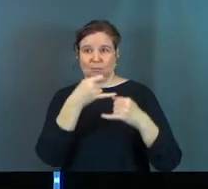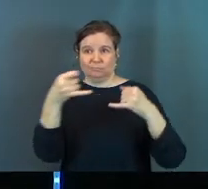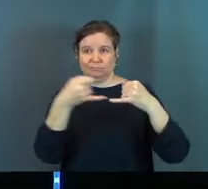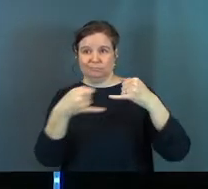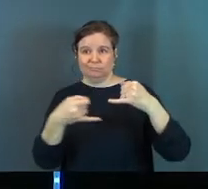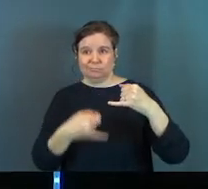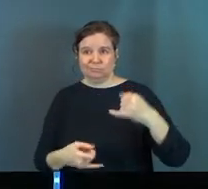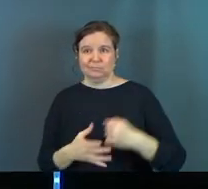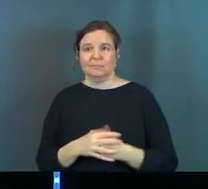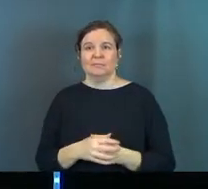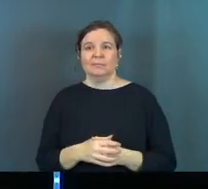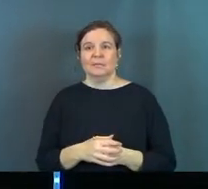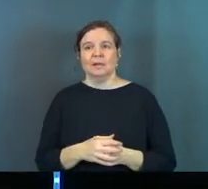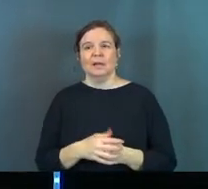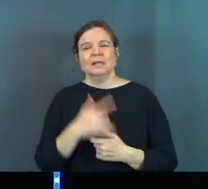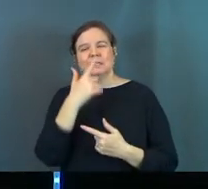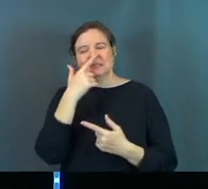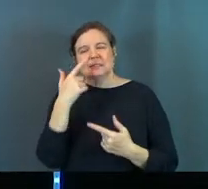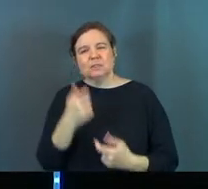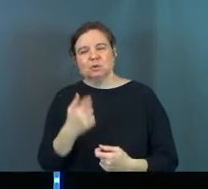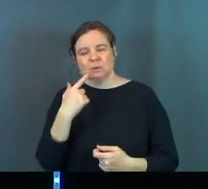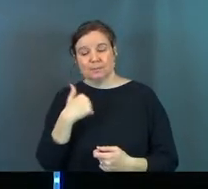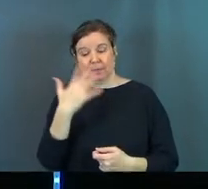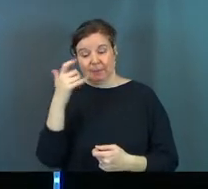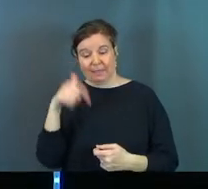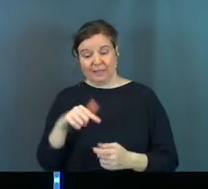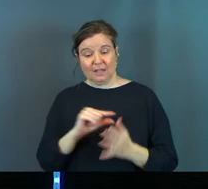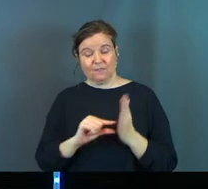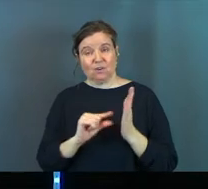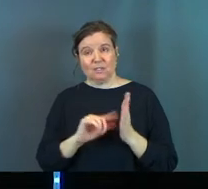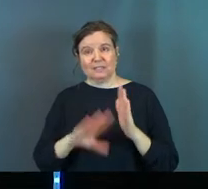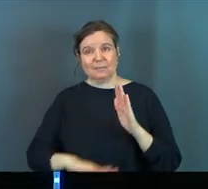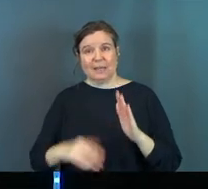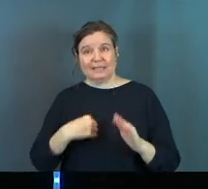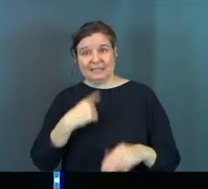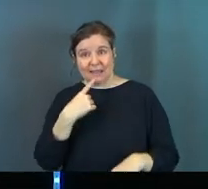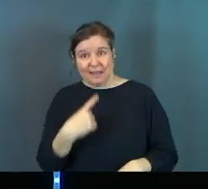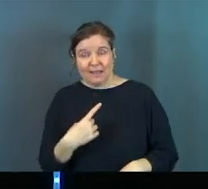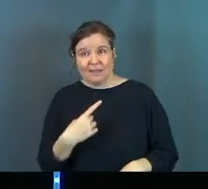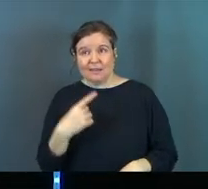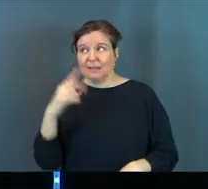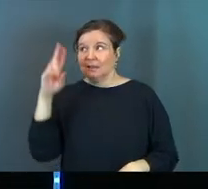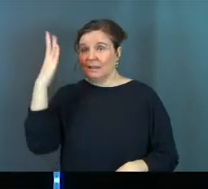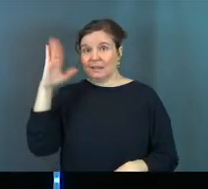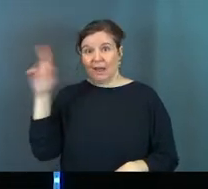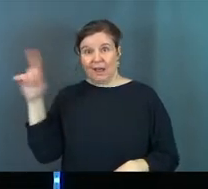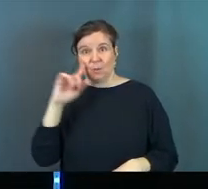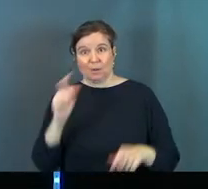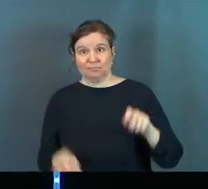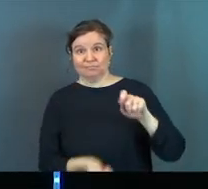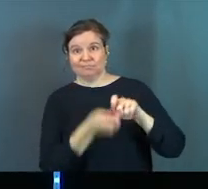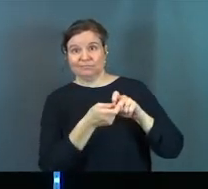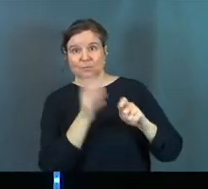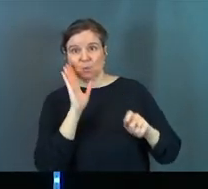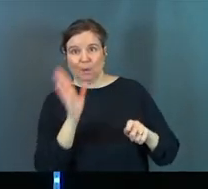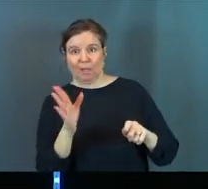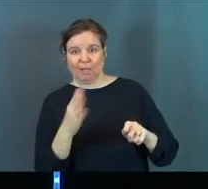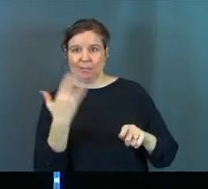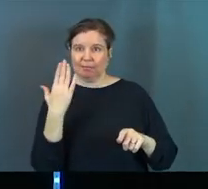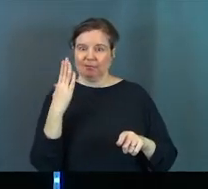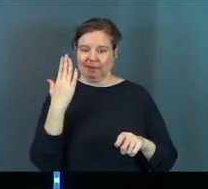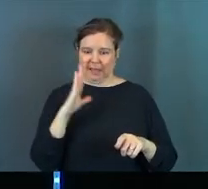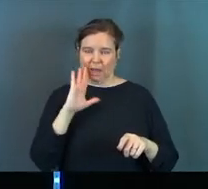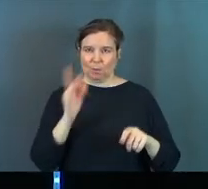passage. And it's interesting to me because this verse is basically saying, vengeance is mine, I will repay, says the